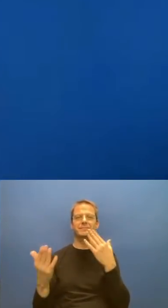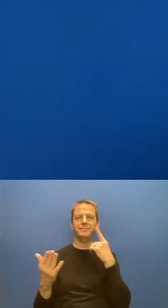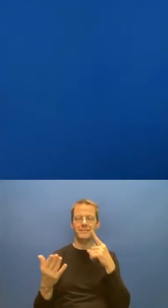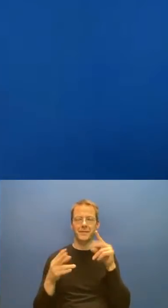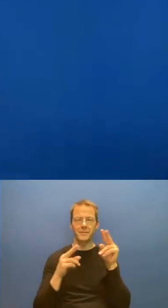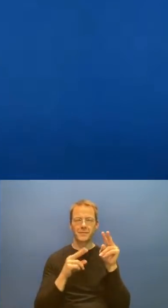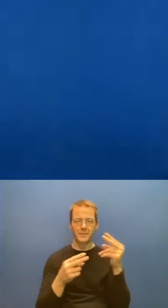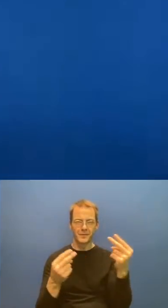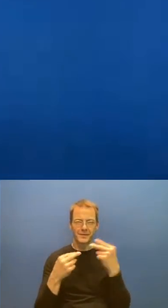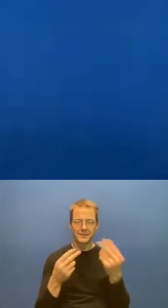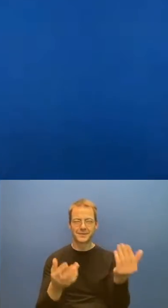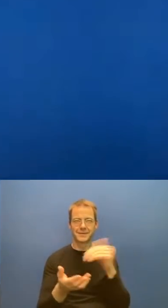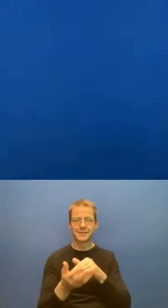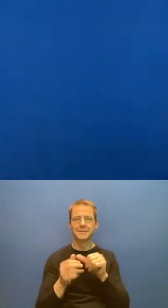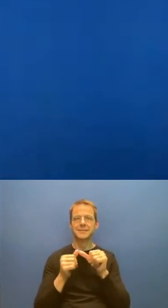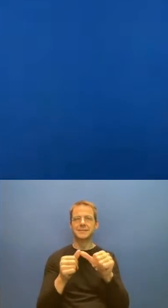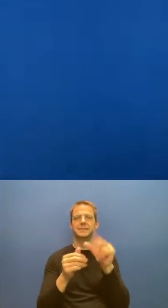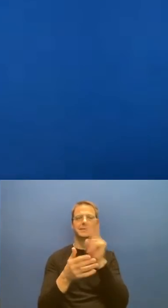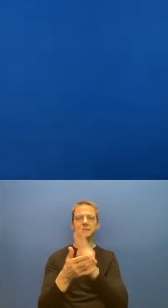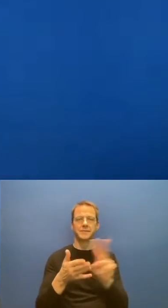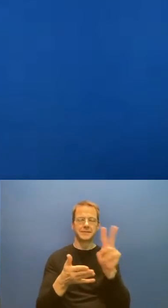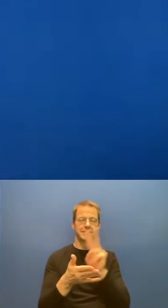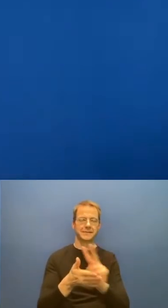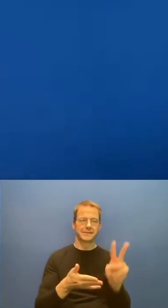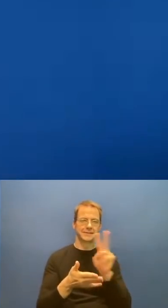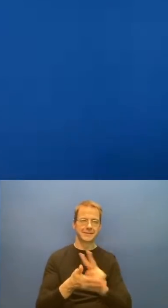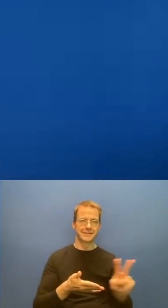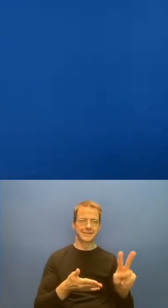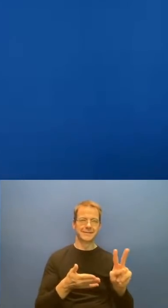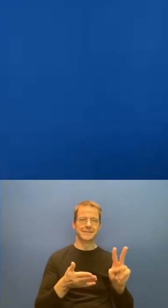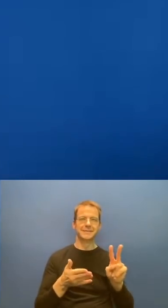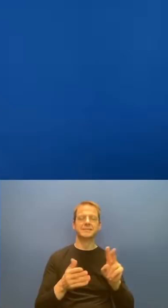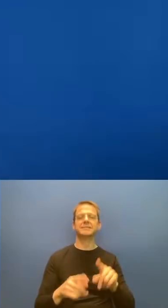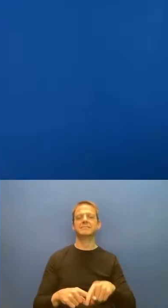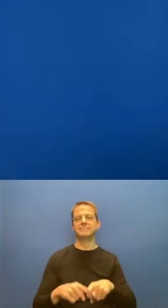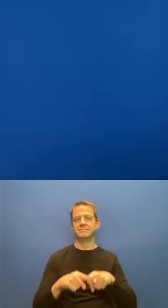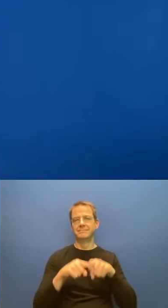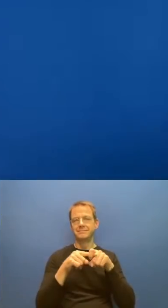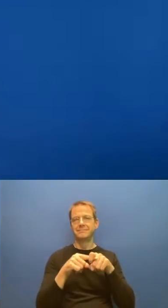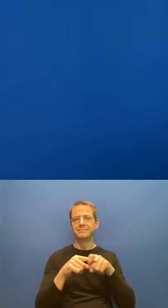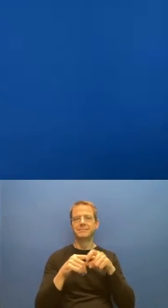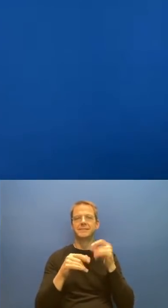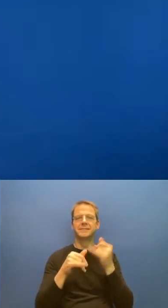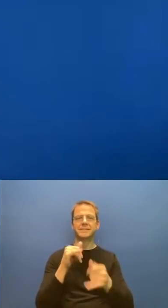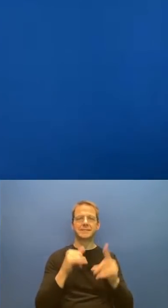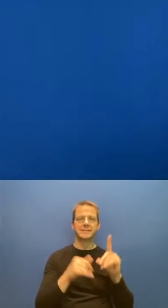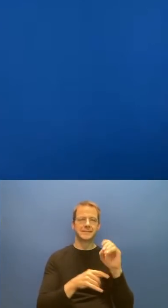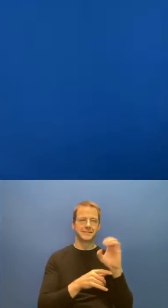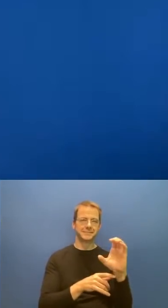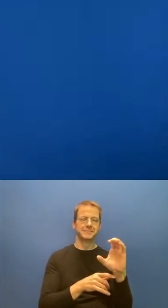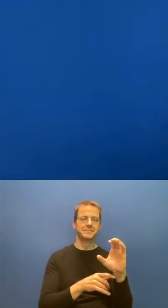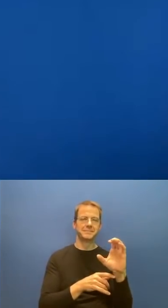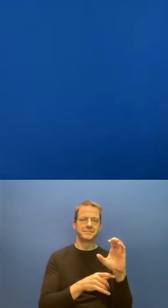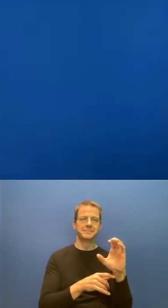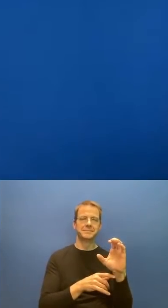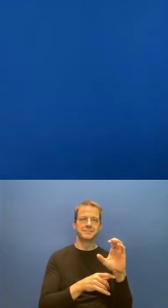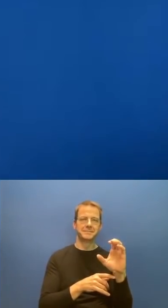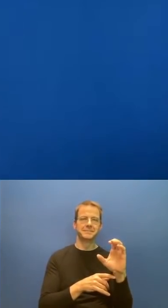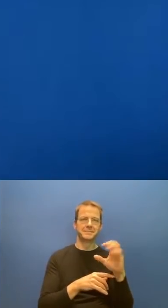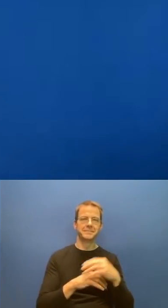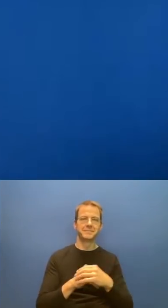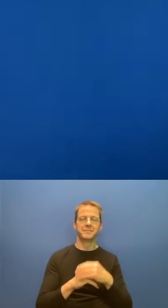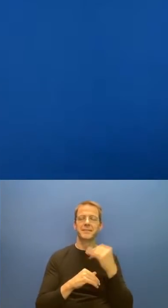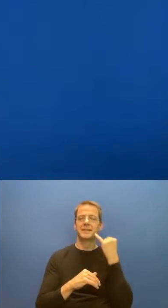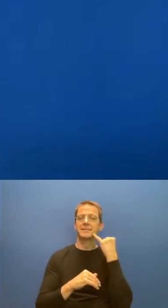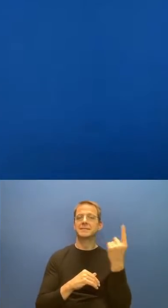of December. But as always, if something needs to be highlighted, we will make sure to do it in a timely fashion. So please make sure you